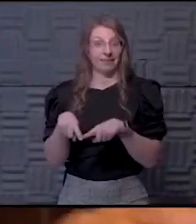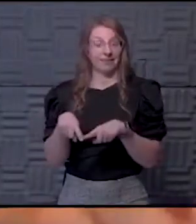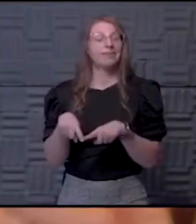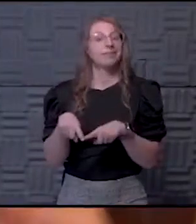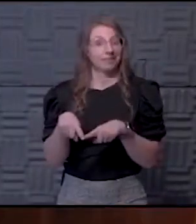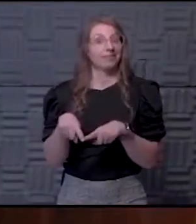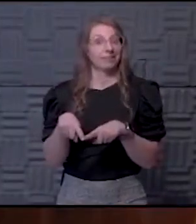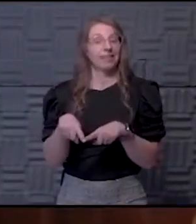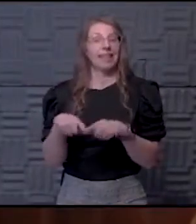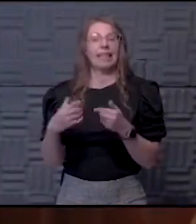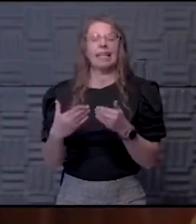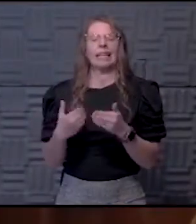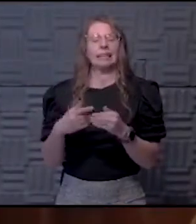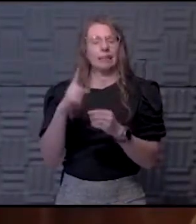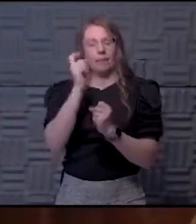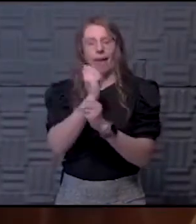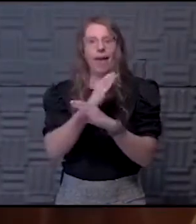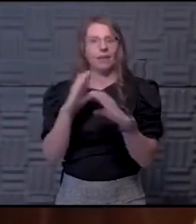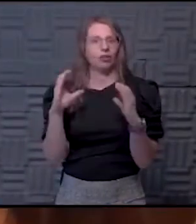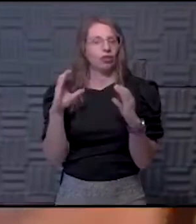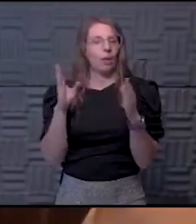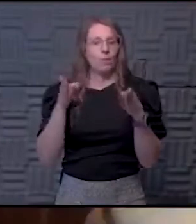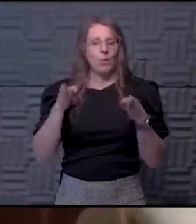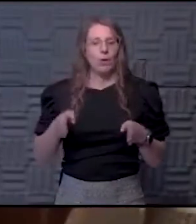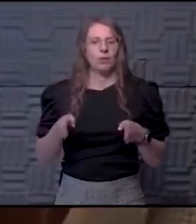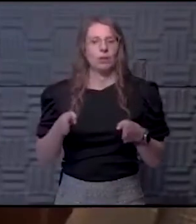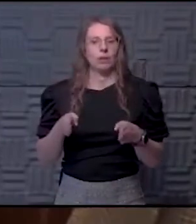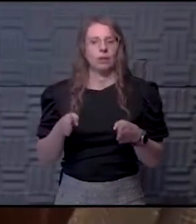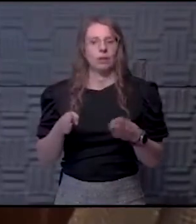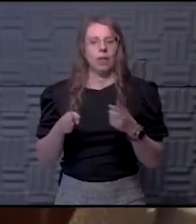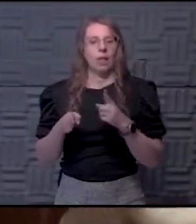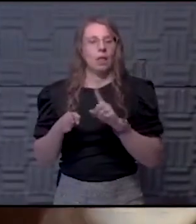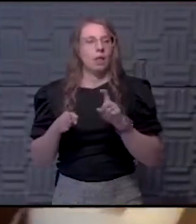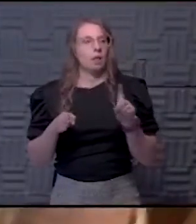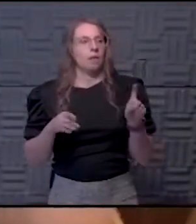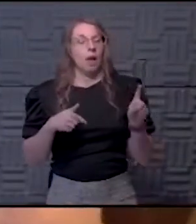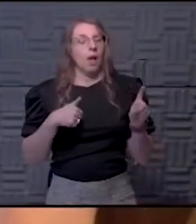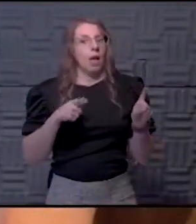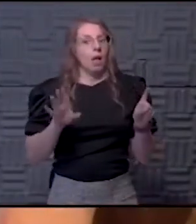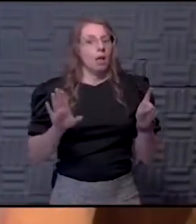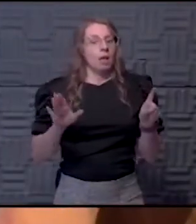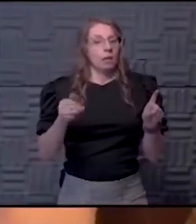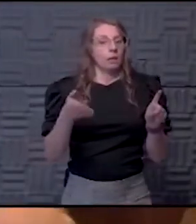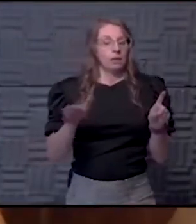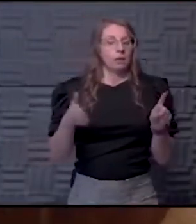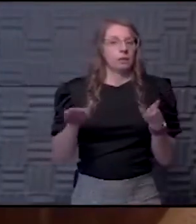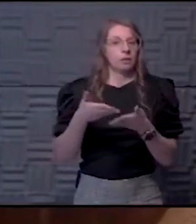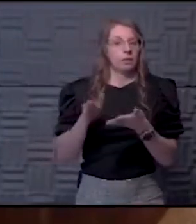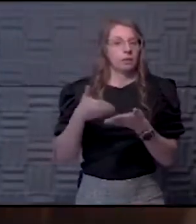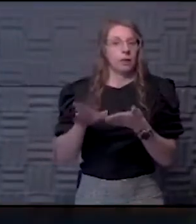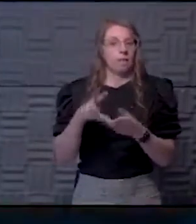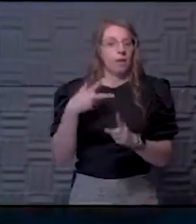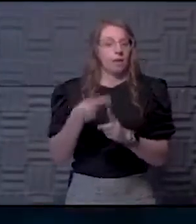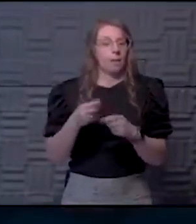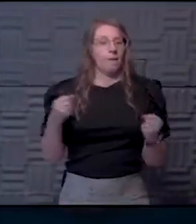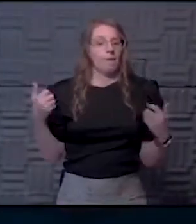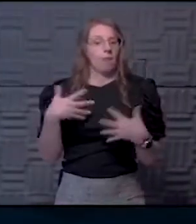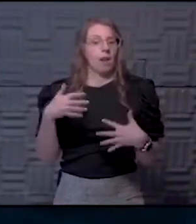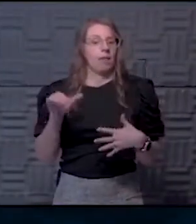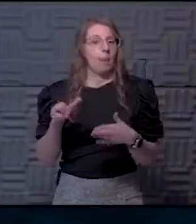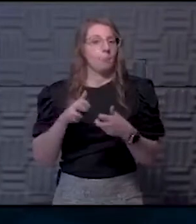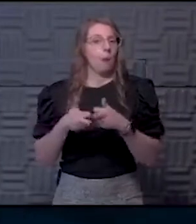then you can easily imagine how that person walks away thinking, I better not get the vaccine. I'm afraid of that